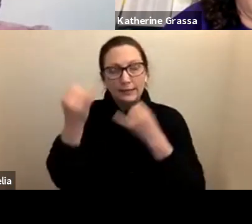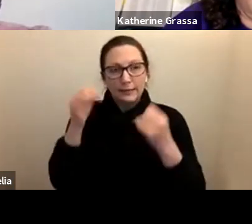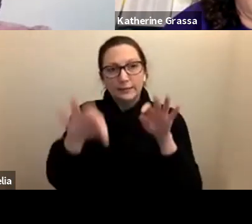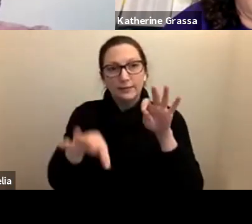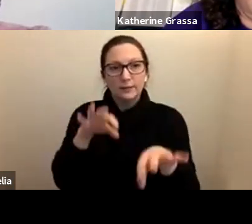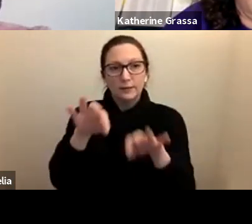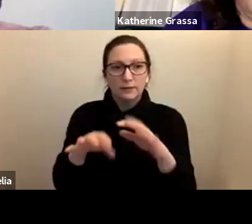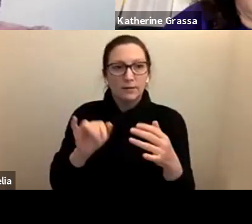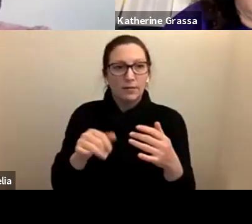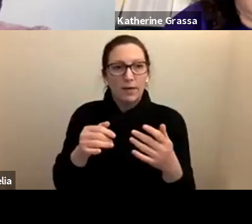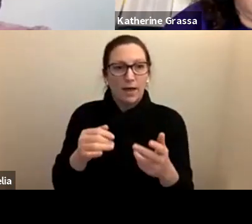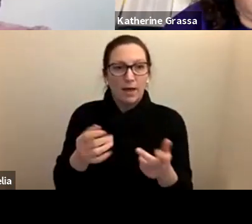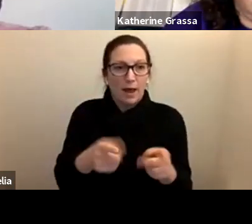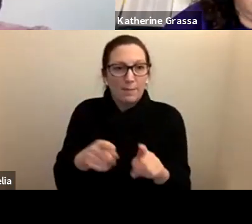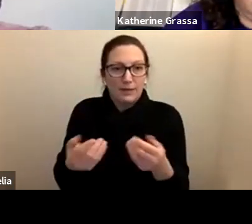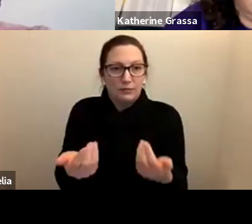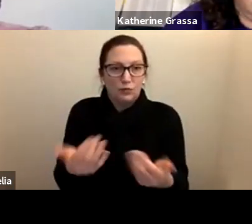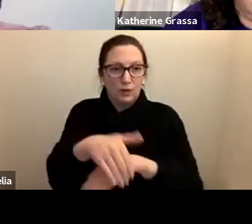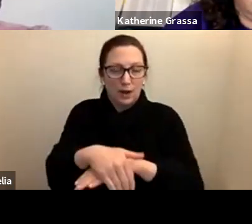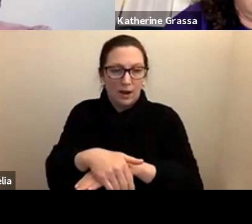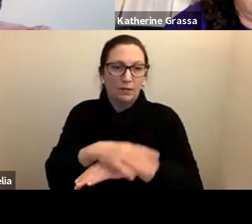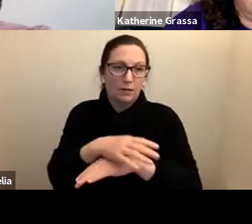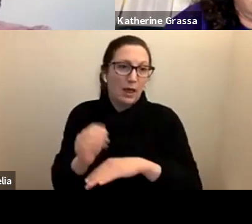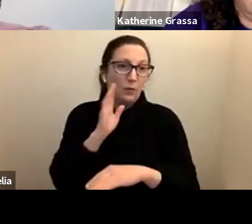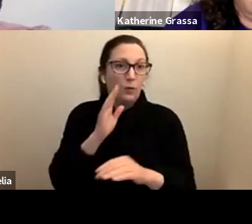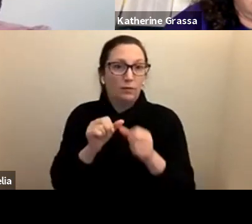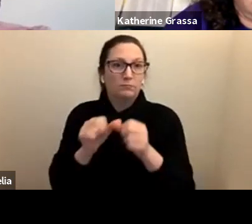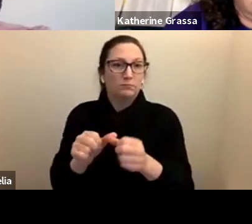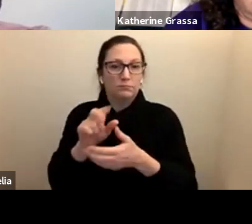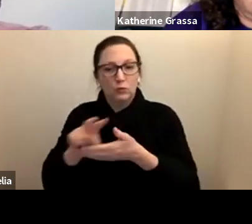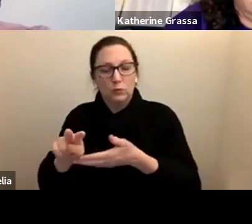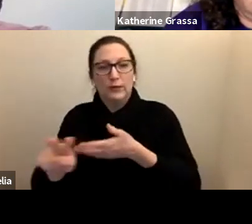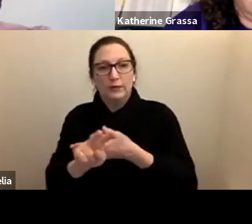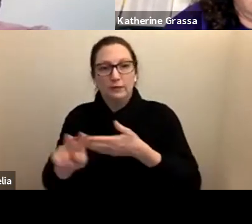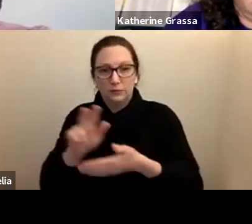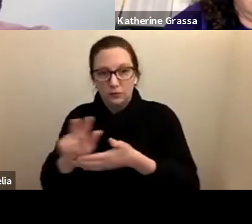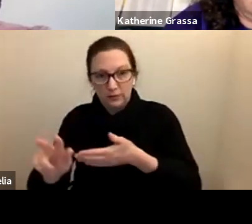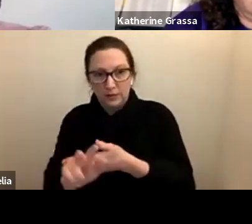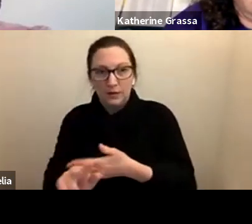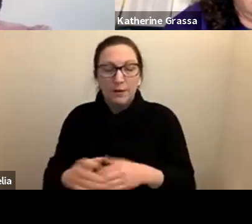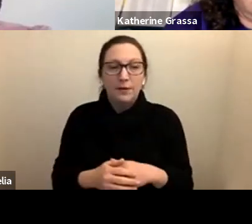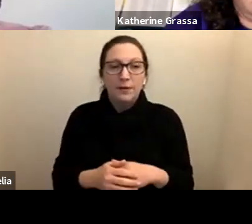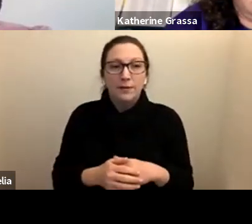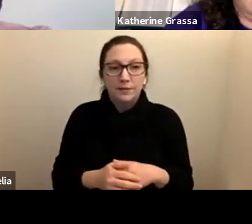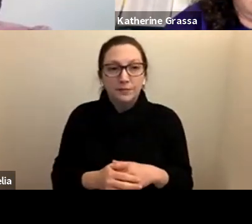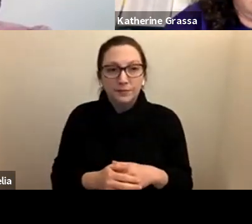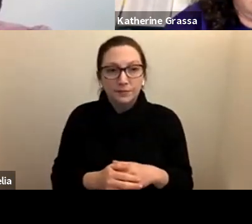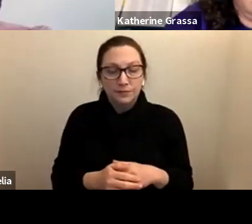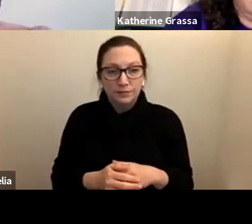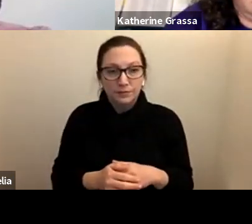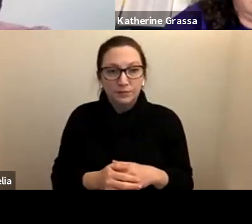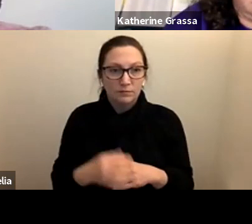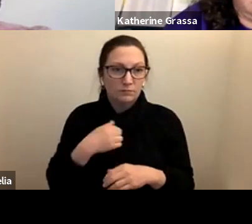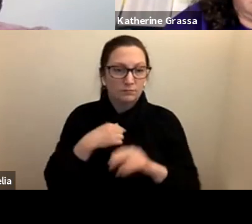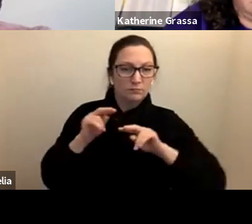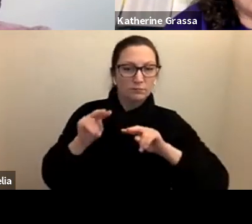that occurred tonight and that will continue over the next few weeks, and look forward to seeing